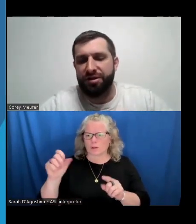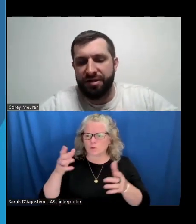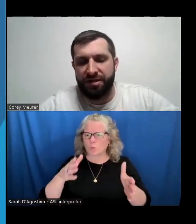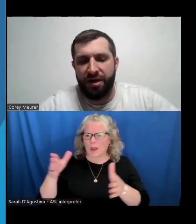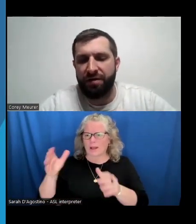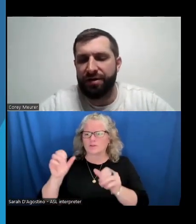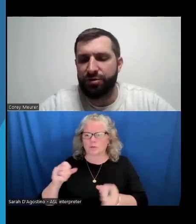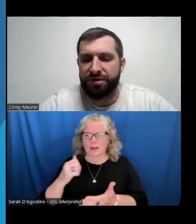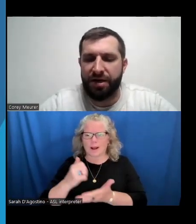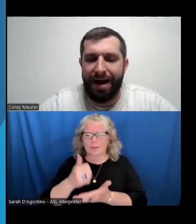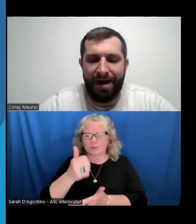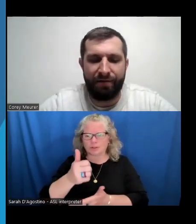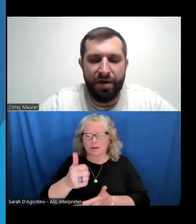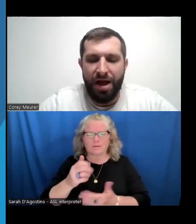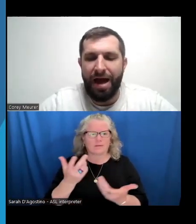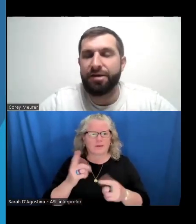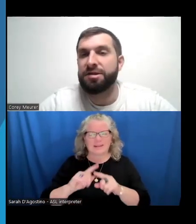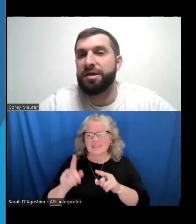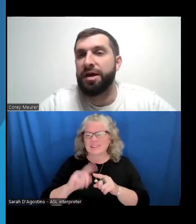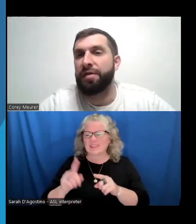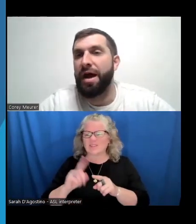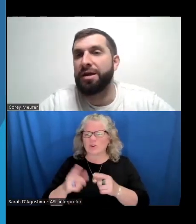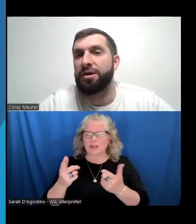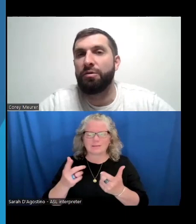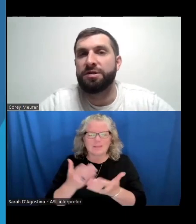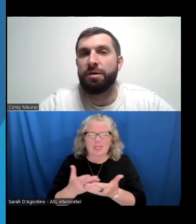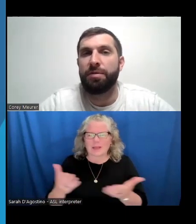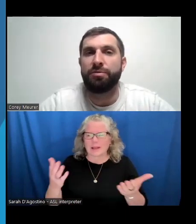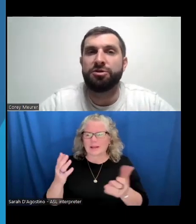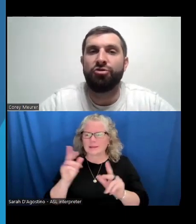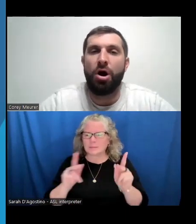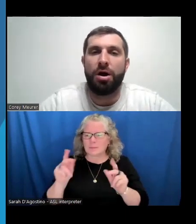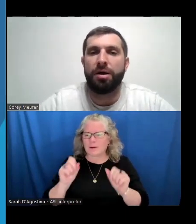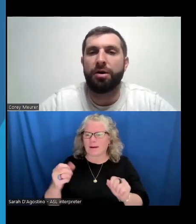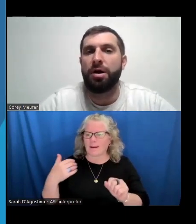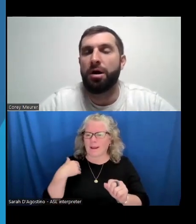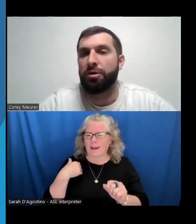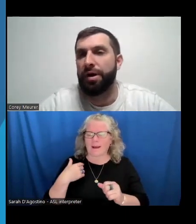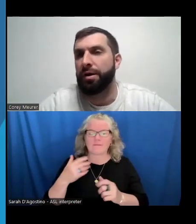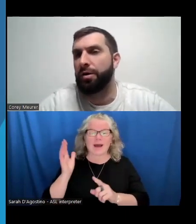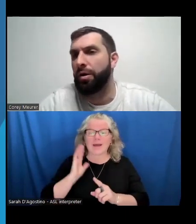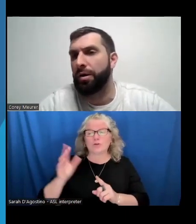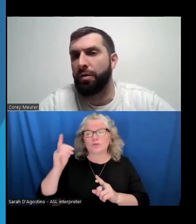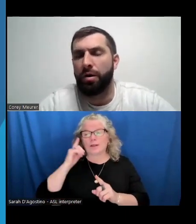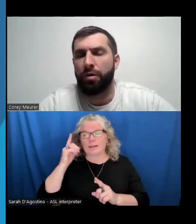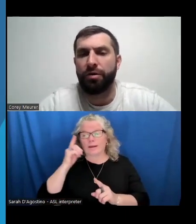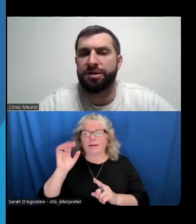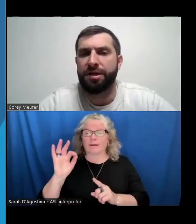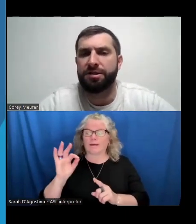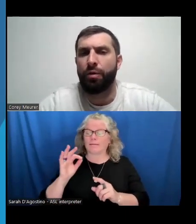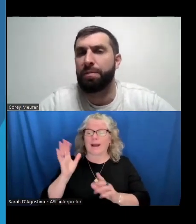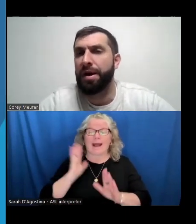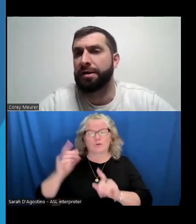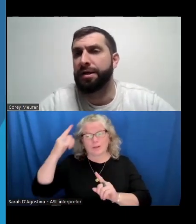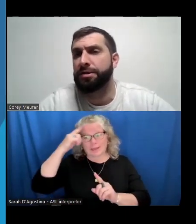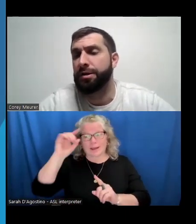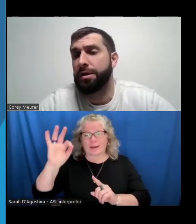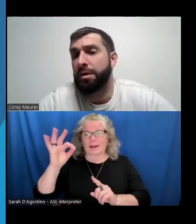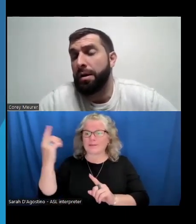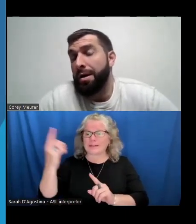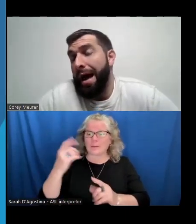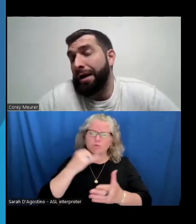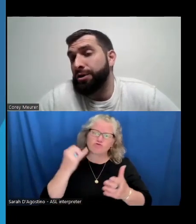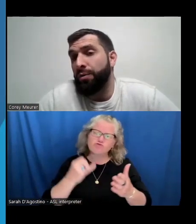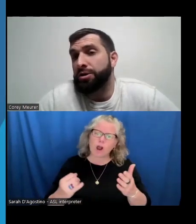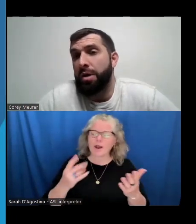Different fidgets that individuals can have. I used to think that, when somebody was drawing or coloring or those things, they weren't paying attention.